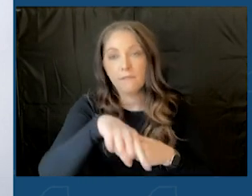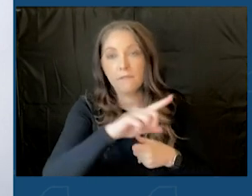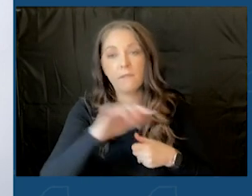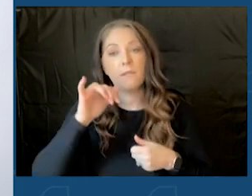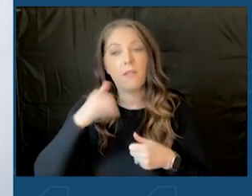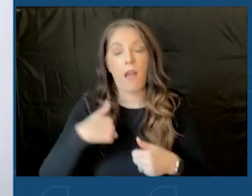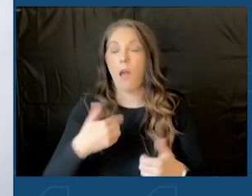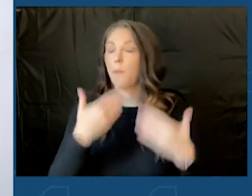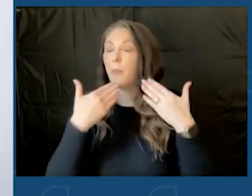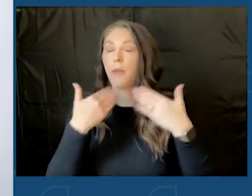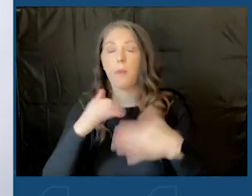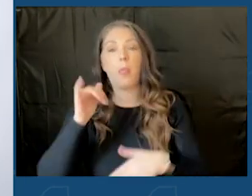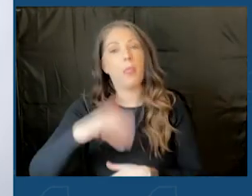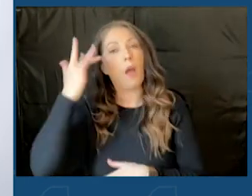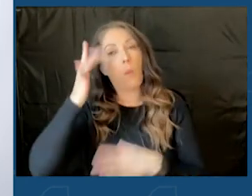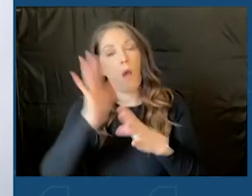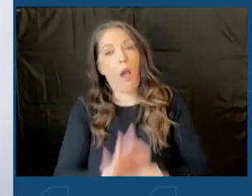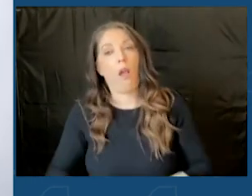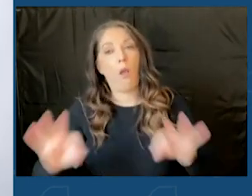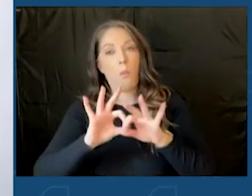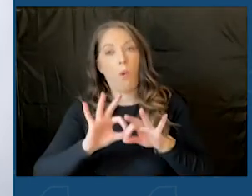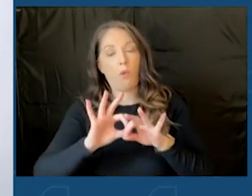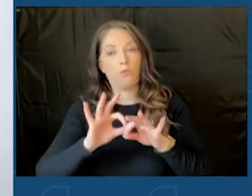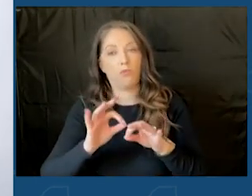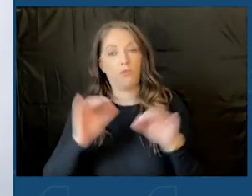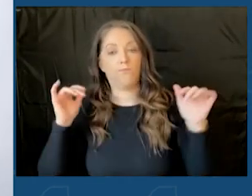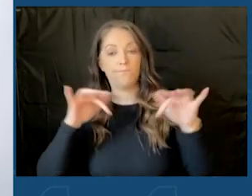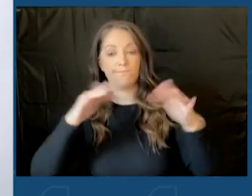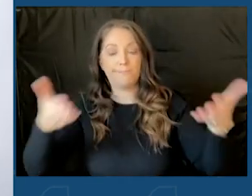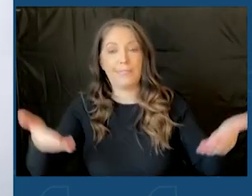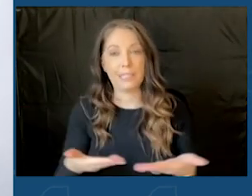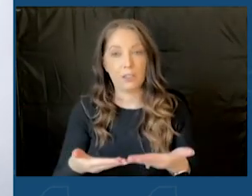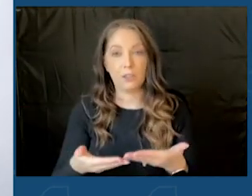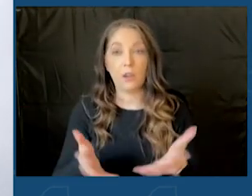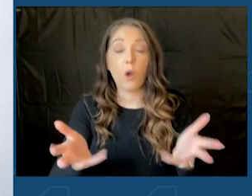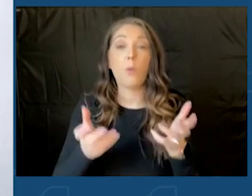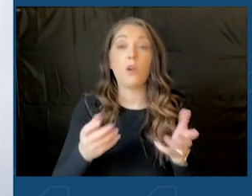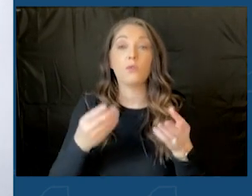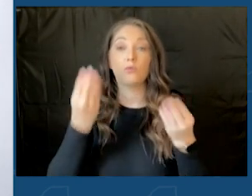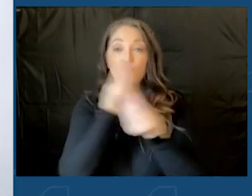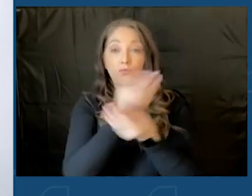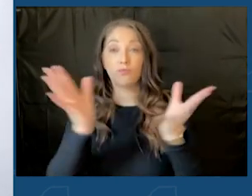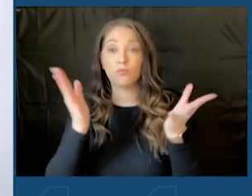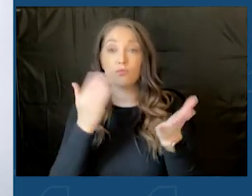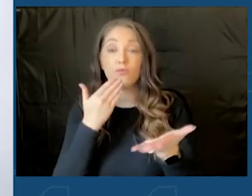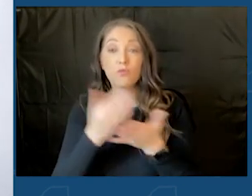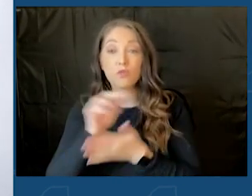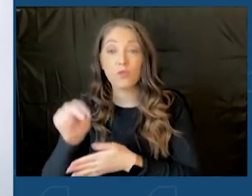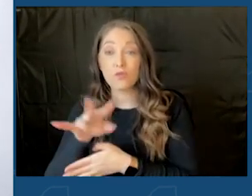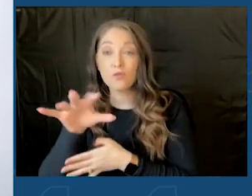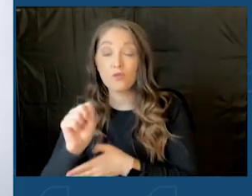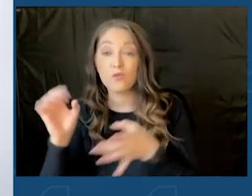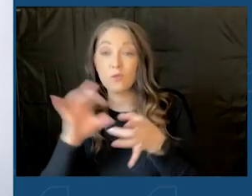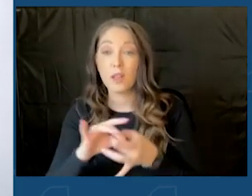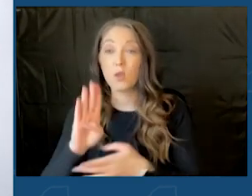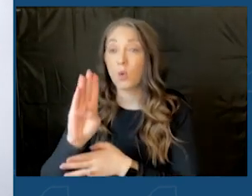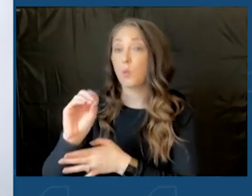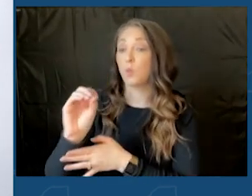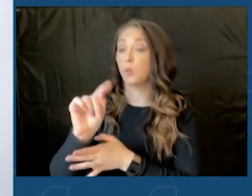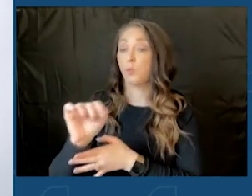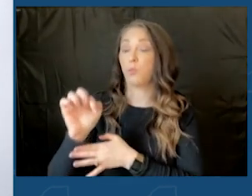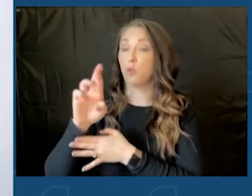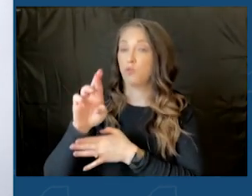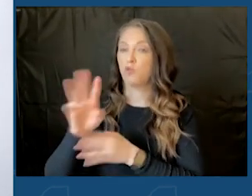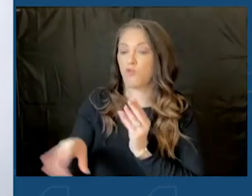particular site to talk about some very, very good news related to boosters. And we're going to be making some changes to our